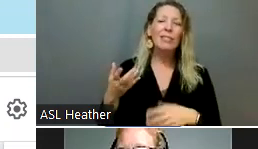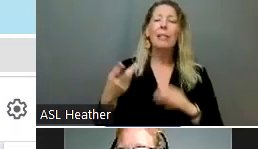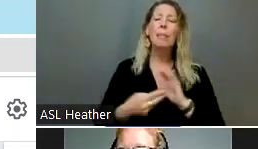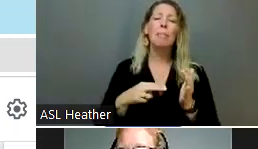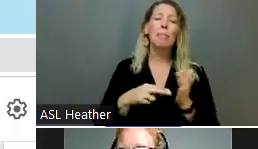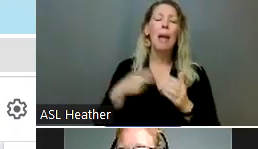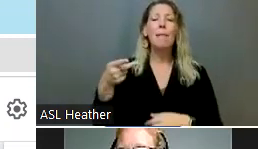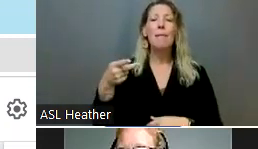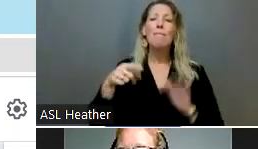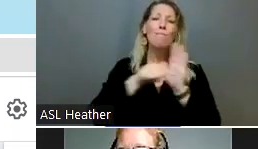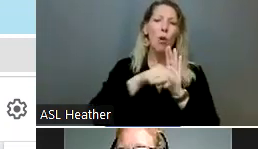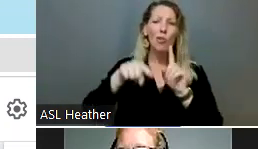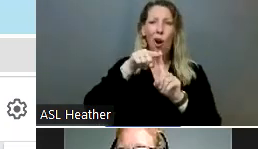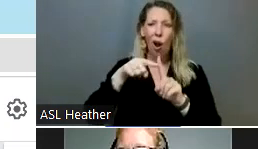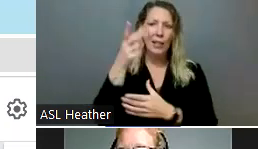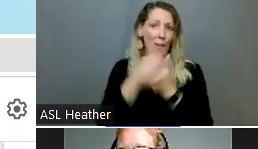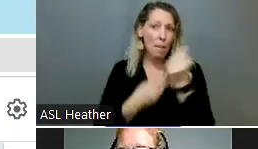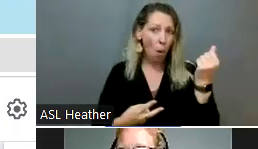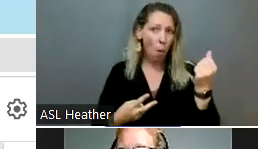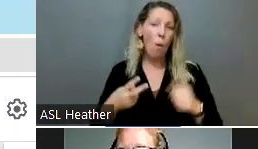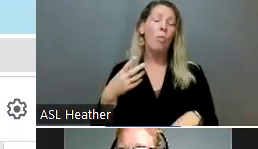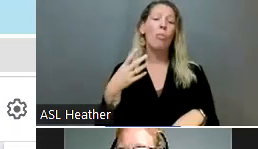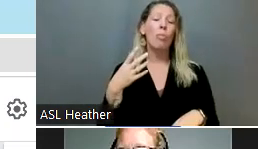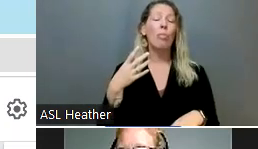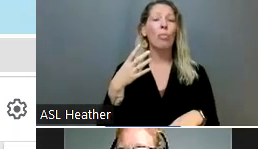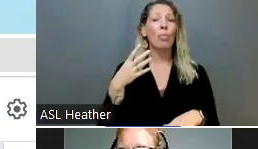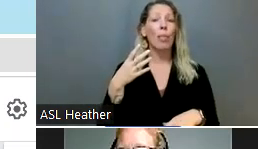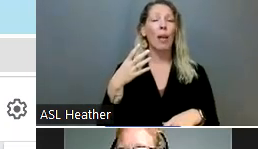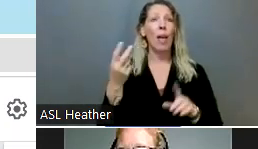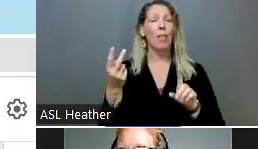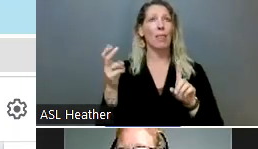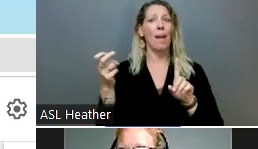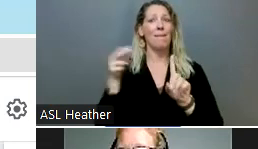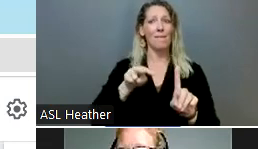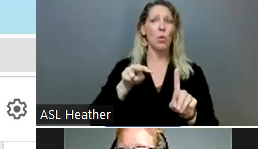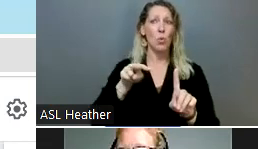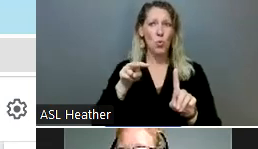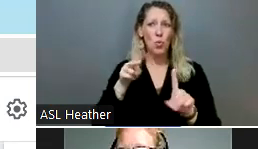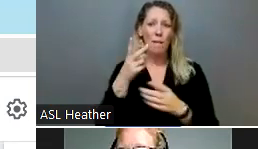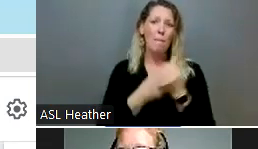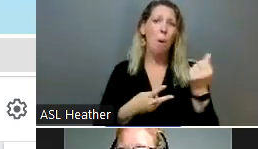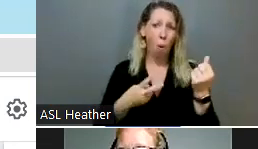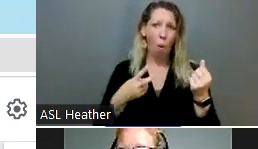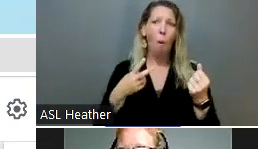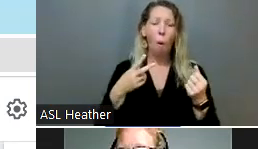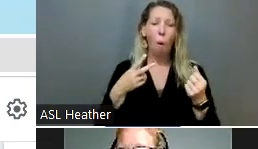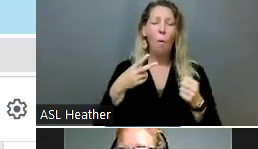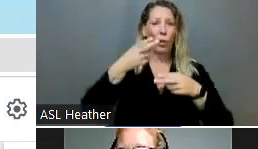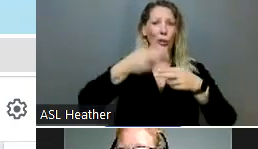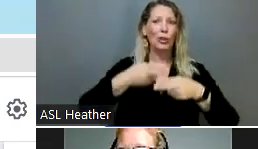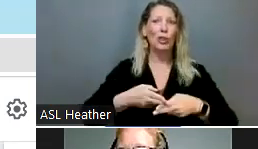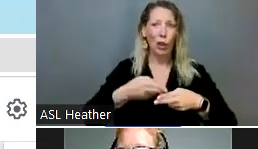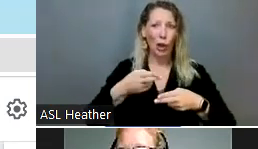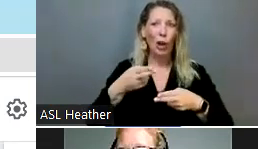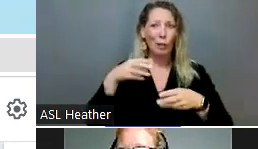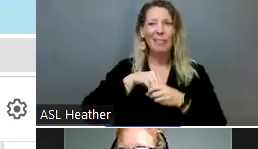pros and cons of both and the view of both both terms within